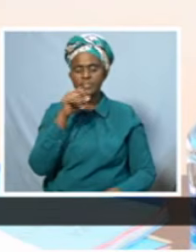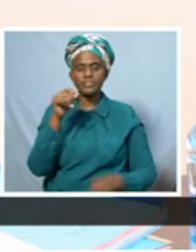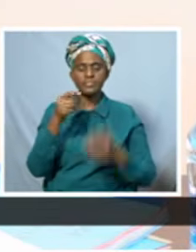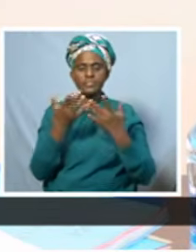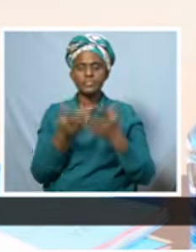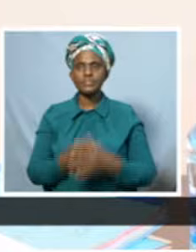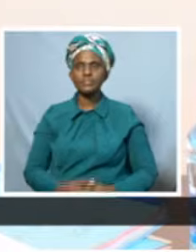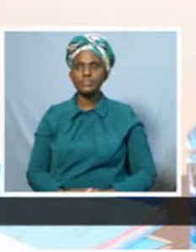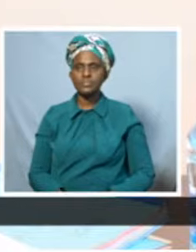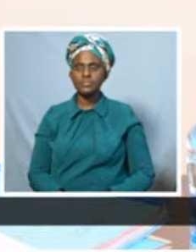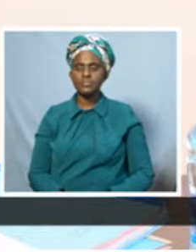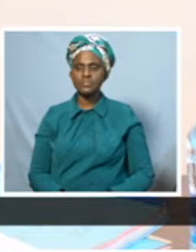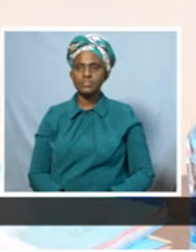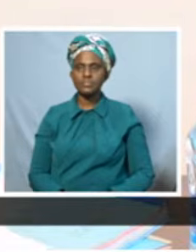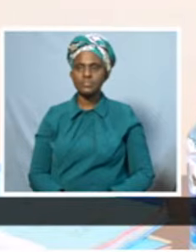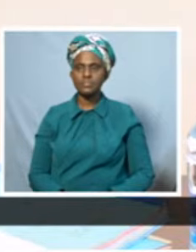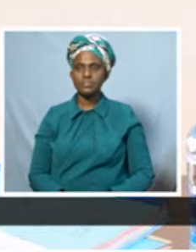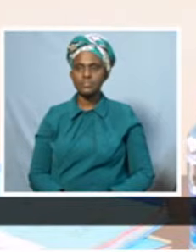manner.